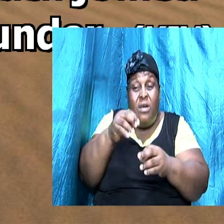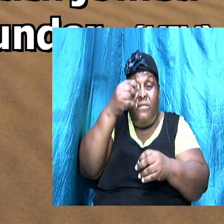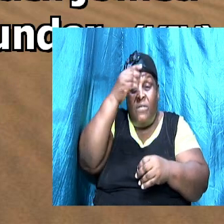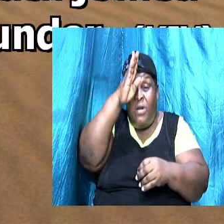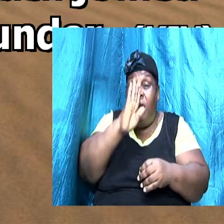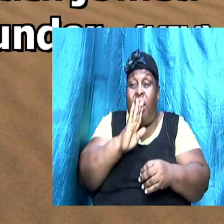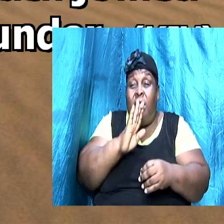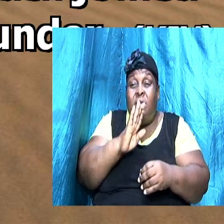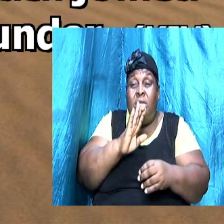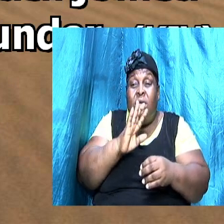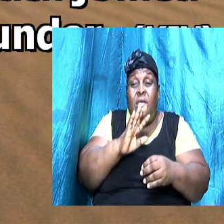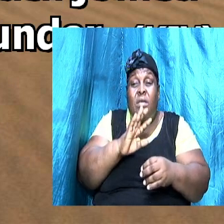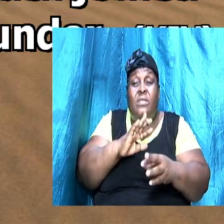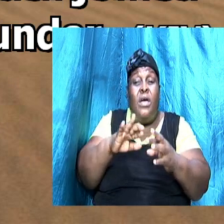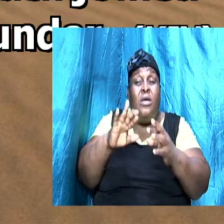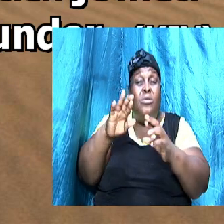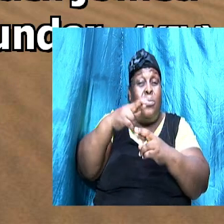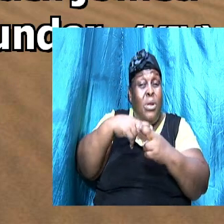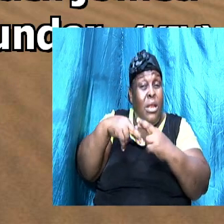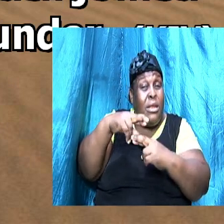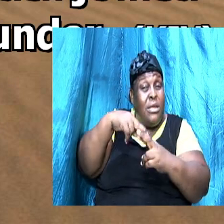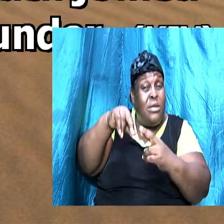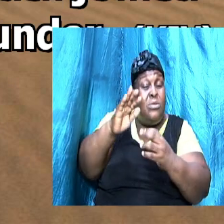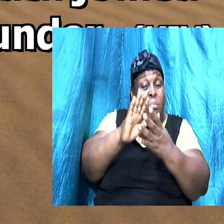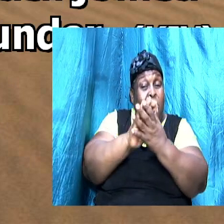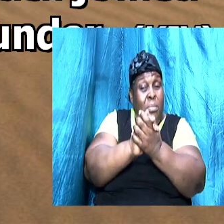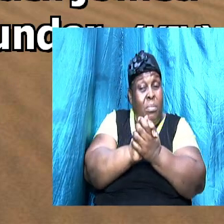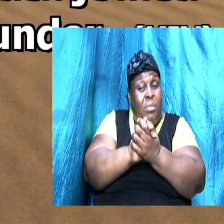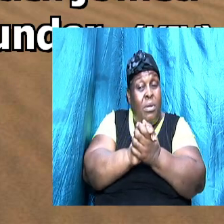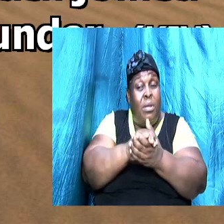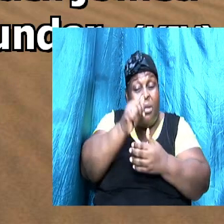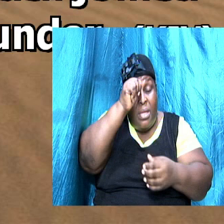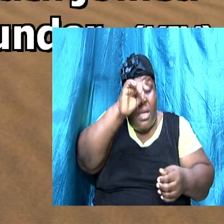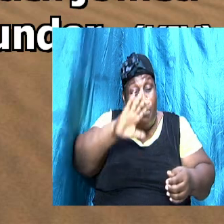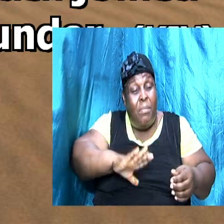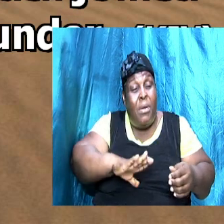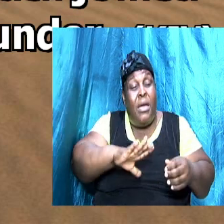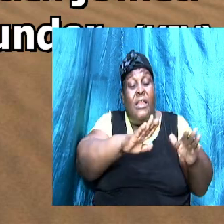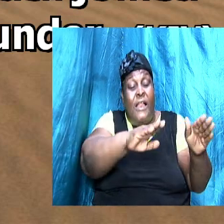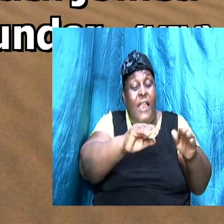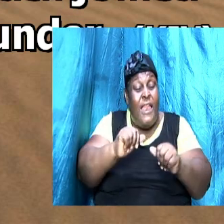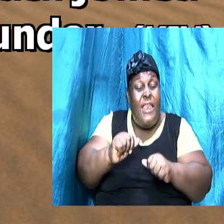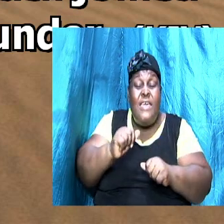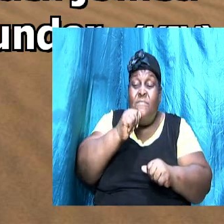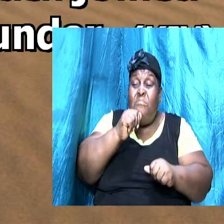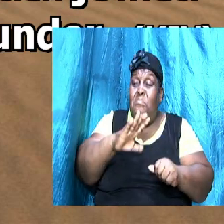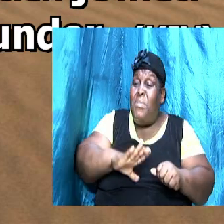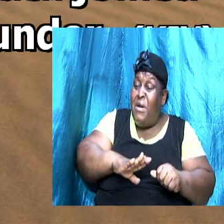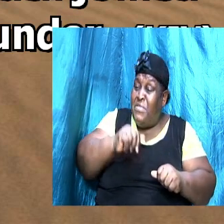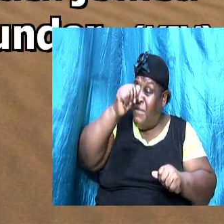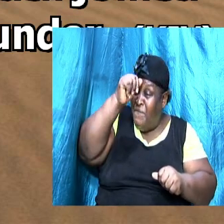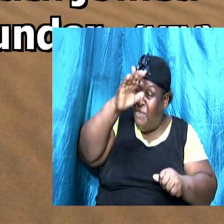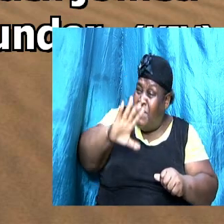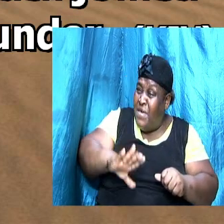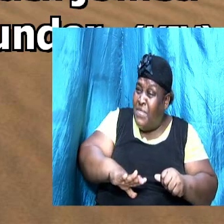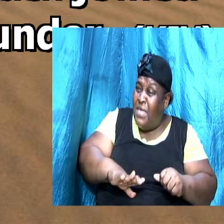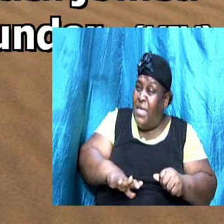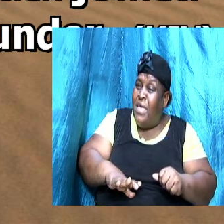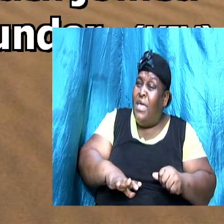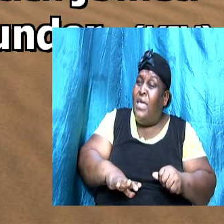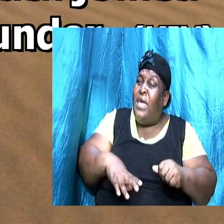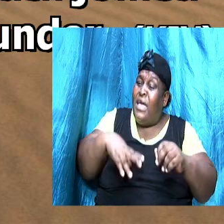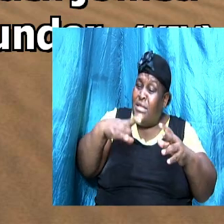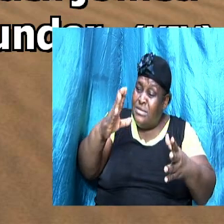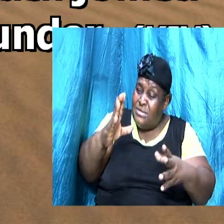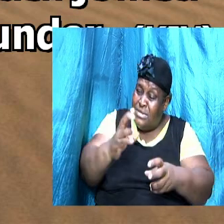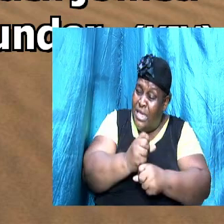marriage, that a man must leave his mother, a man must leave his father, And then he's going to take up a new